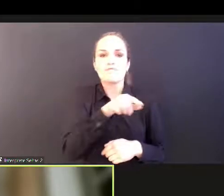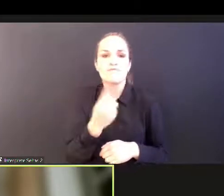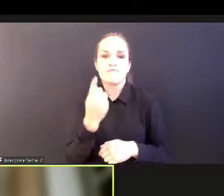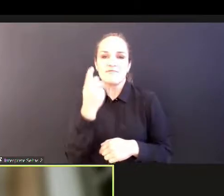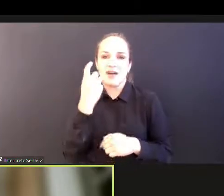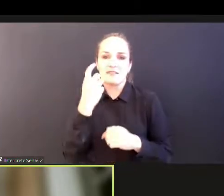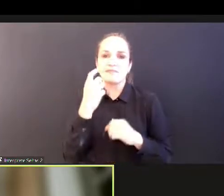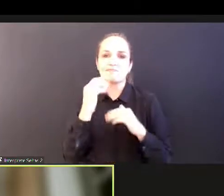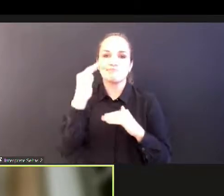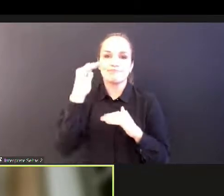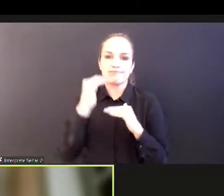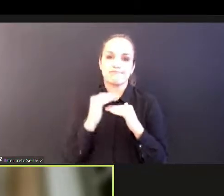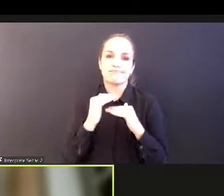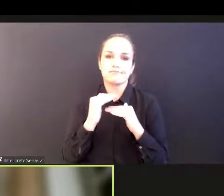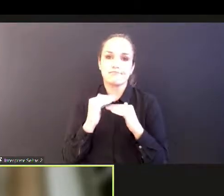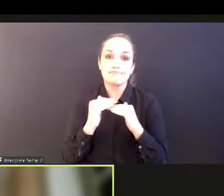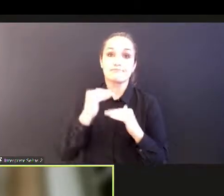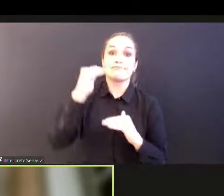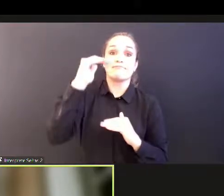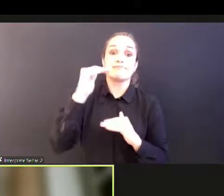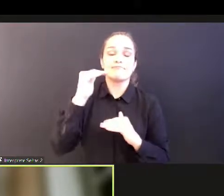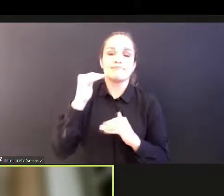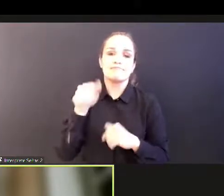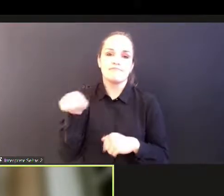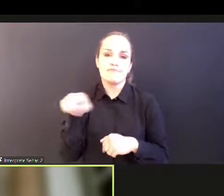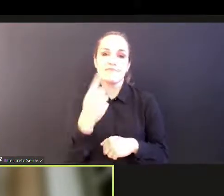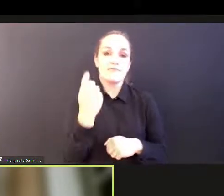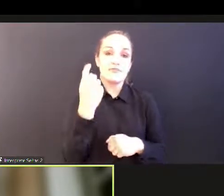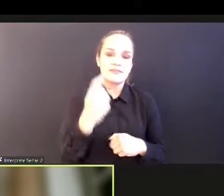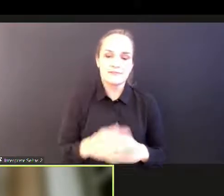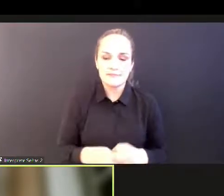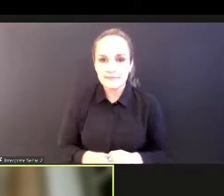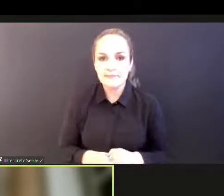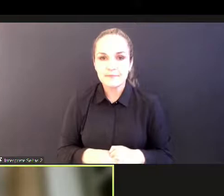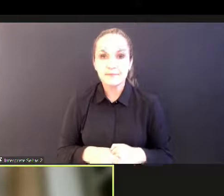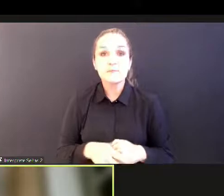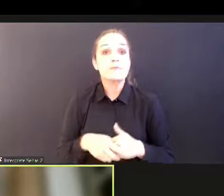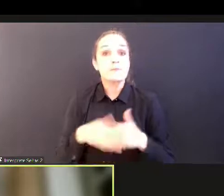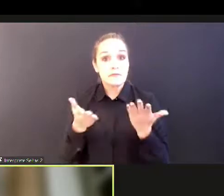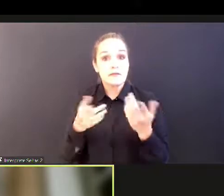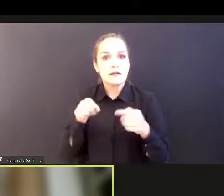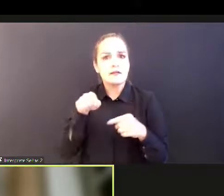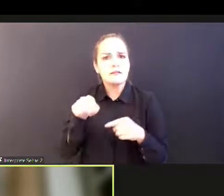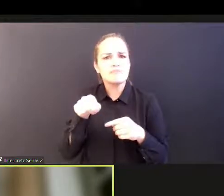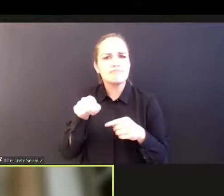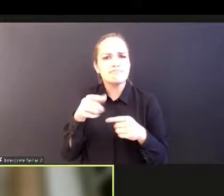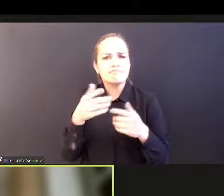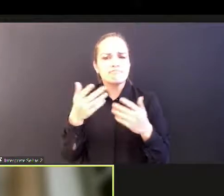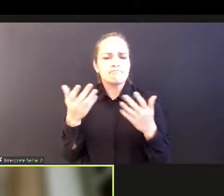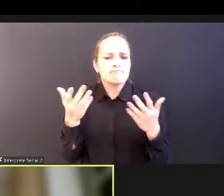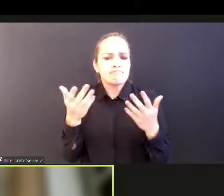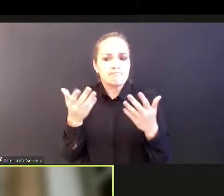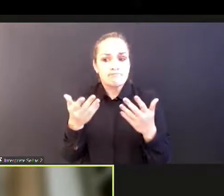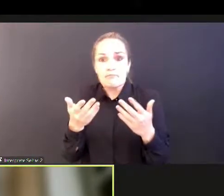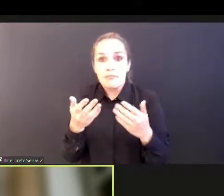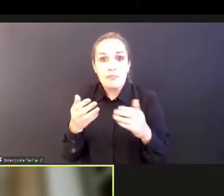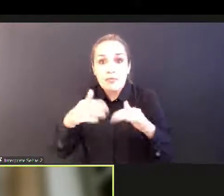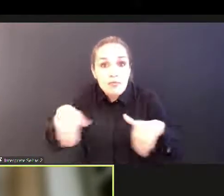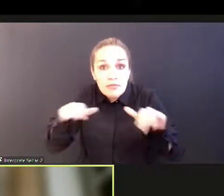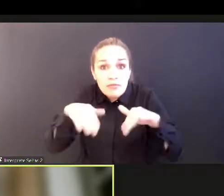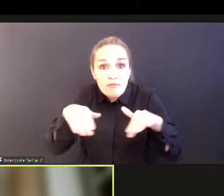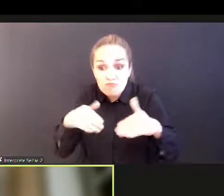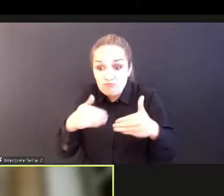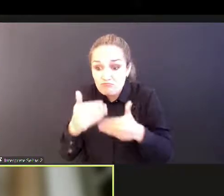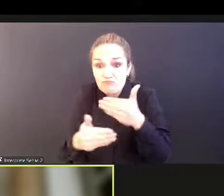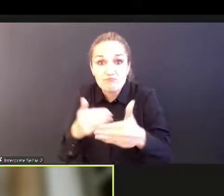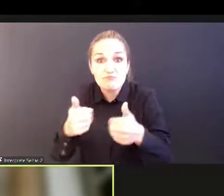So this is something that could potentially, if not done well, could potentially undermine the opportunities that are there, especially